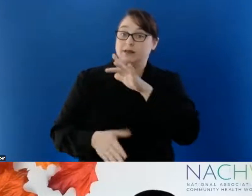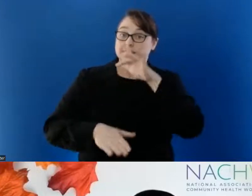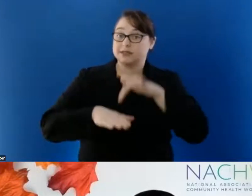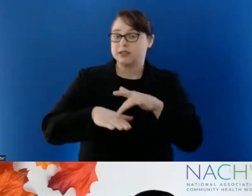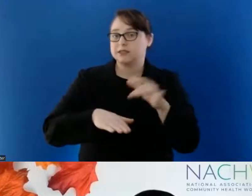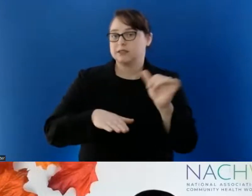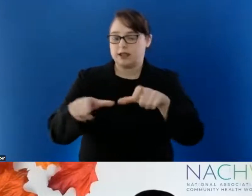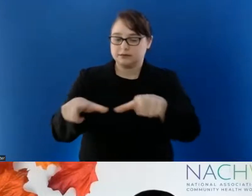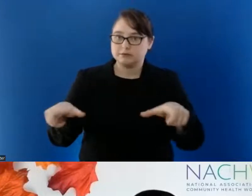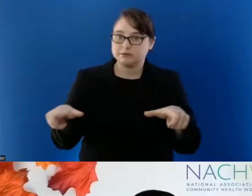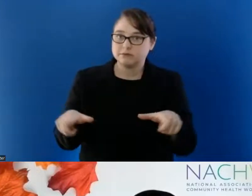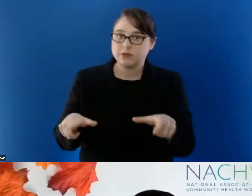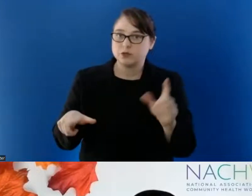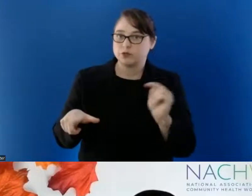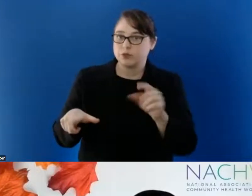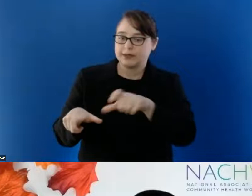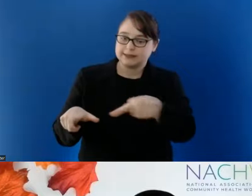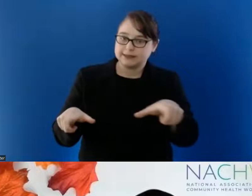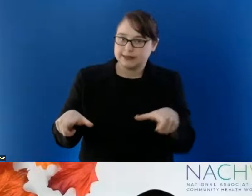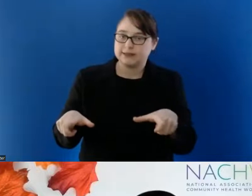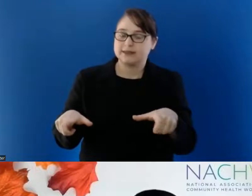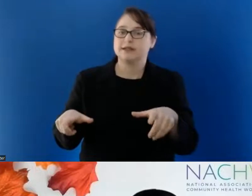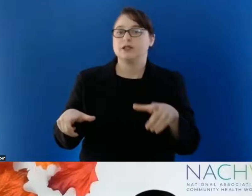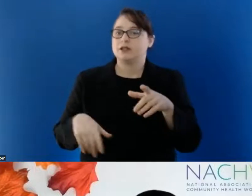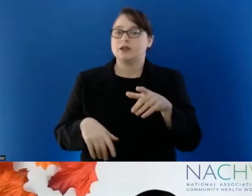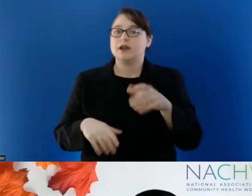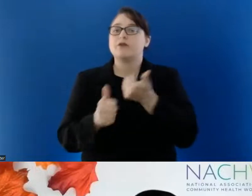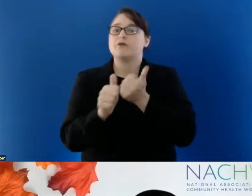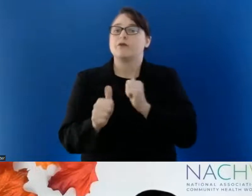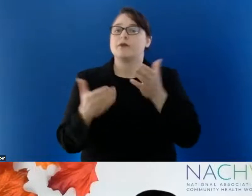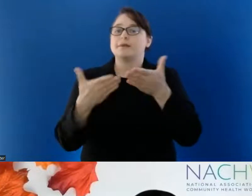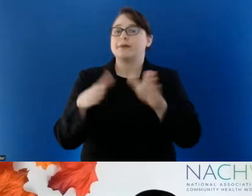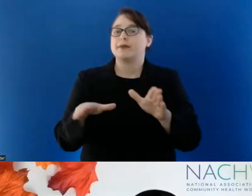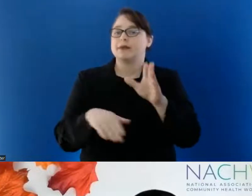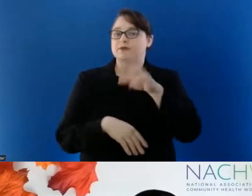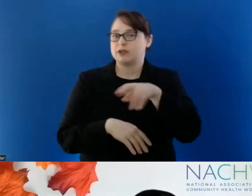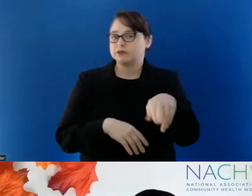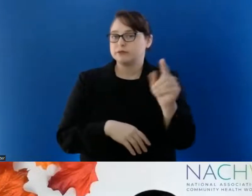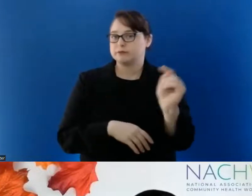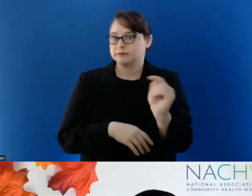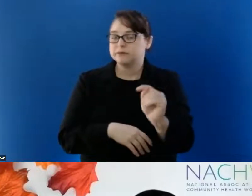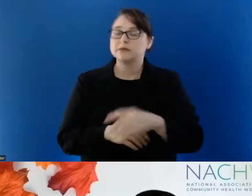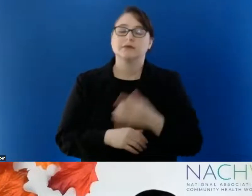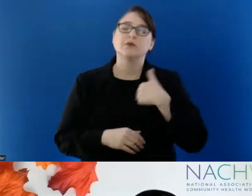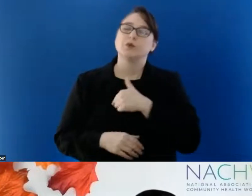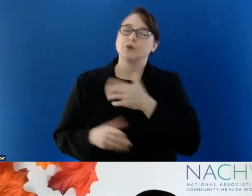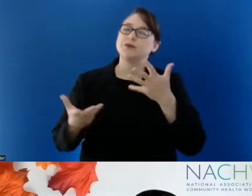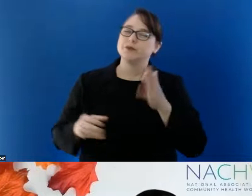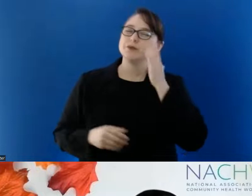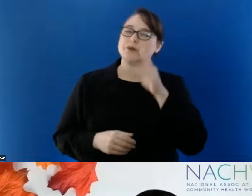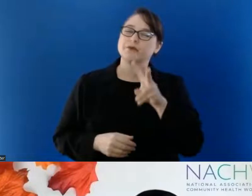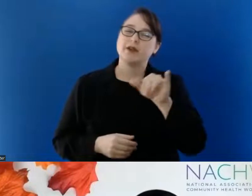should probably not be in a public restroom. But we know that the virus stays